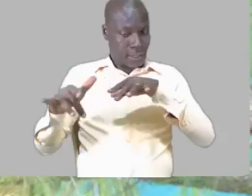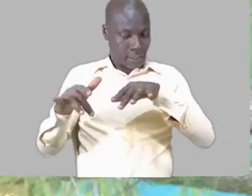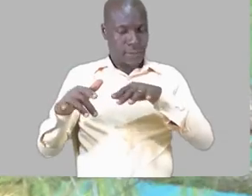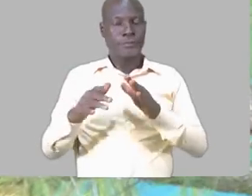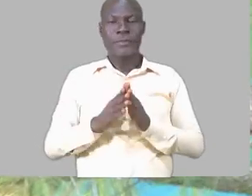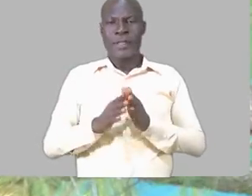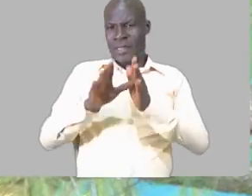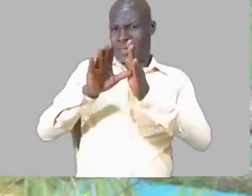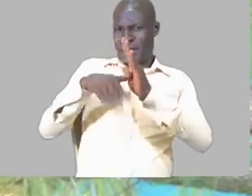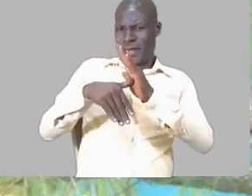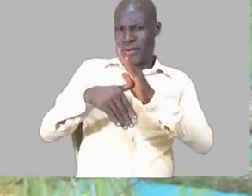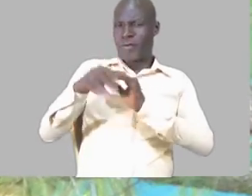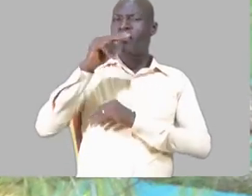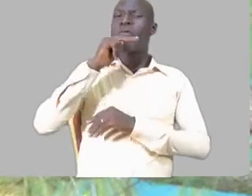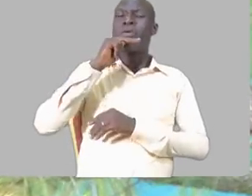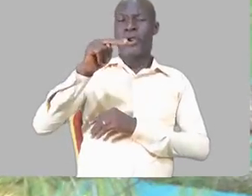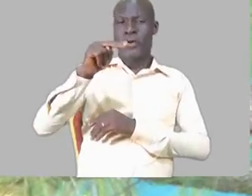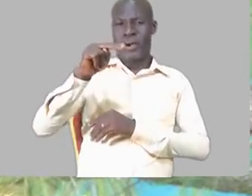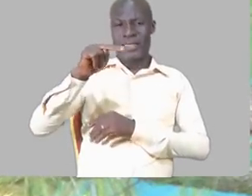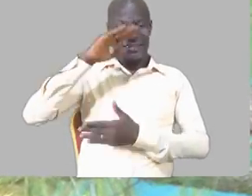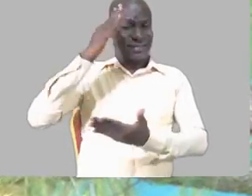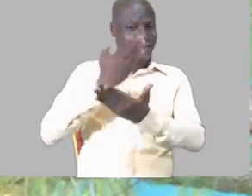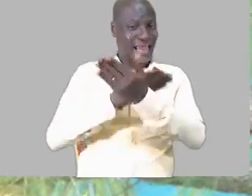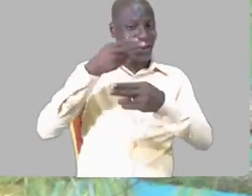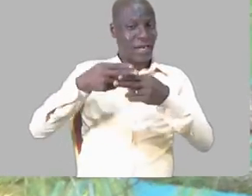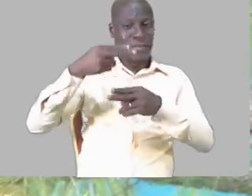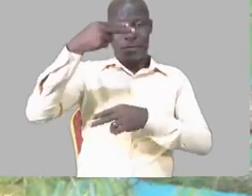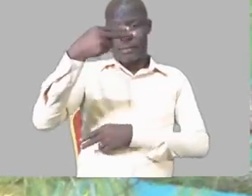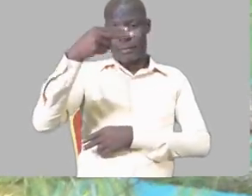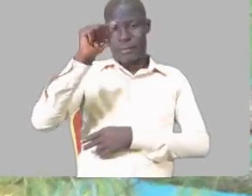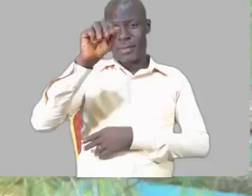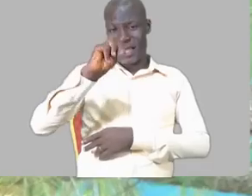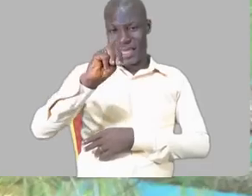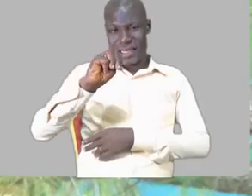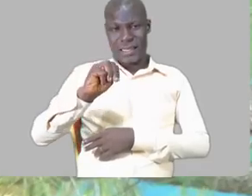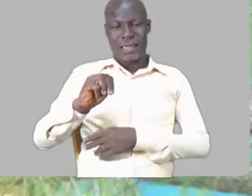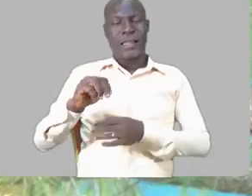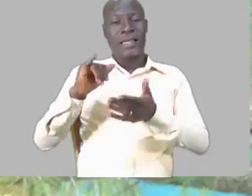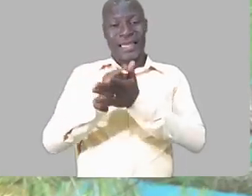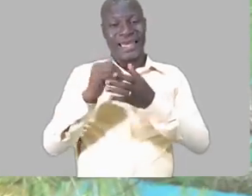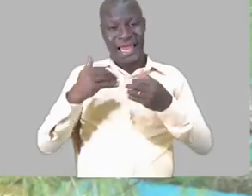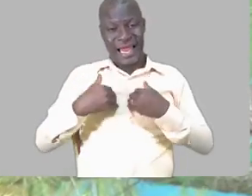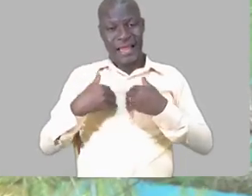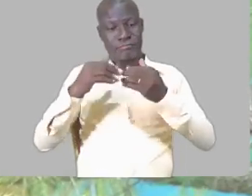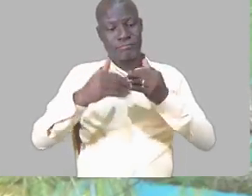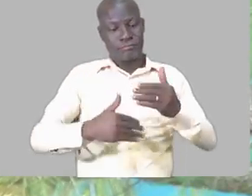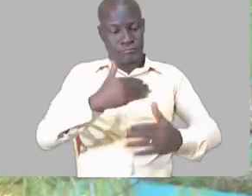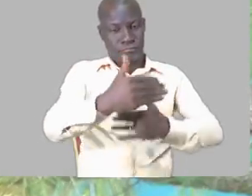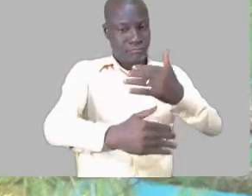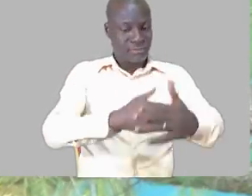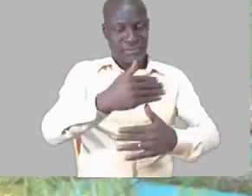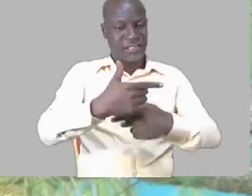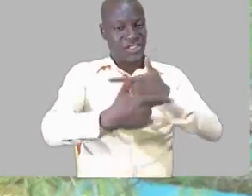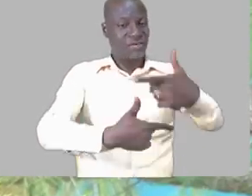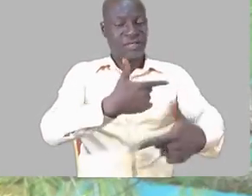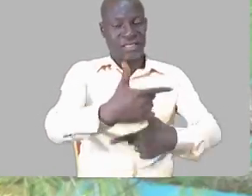wei ɛna ne ba a yɛ fɛ no ham ana sefo ani kenafo wo